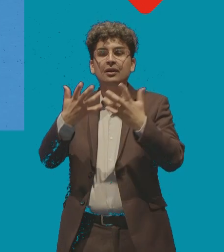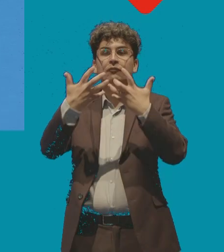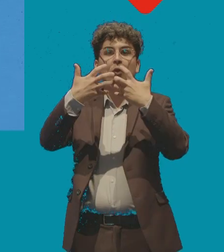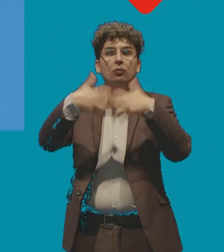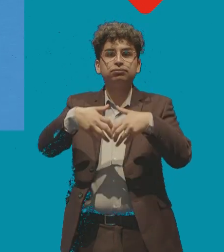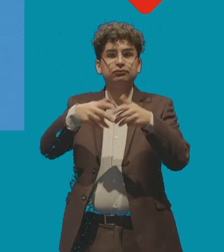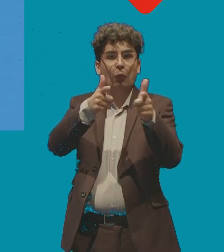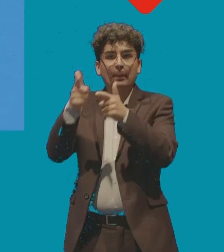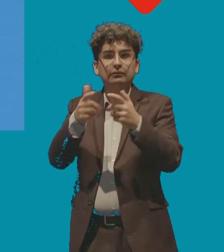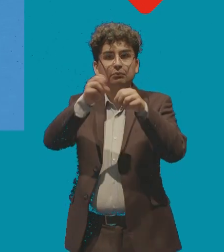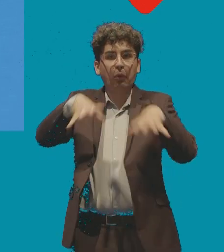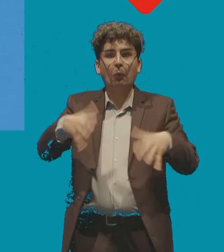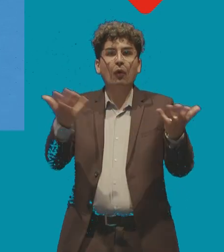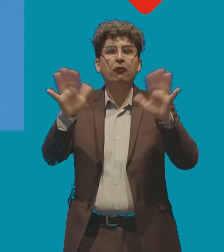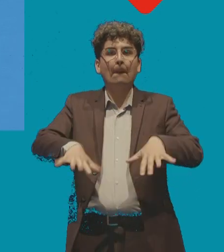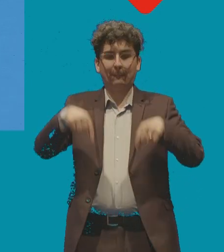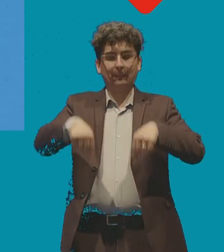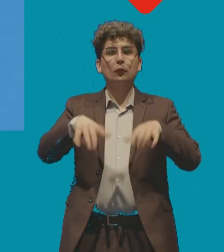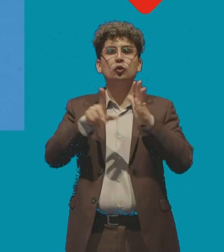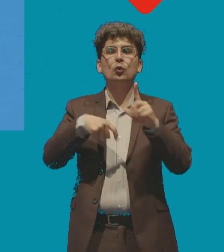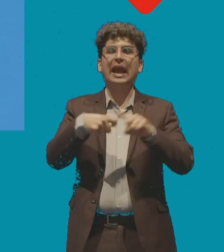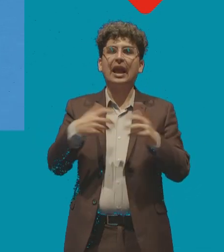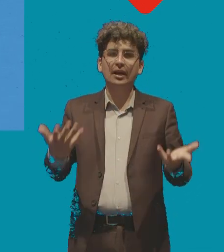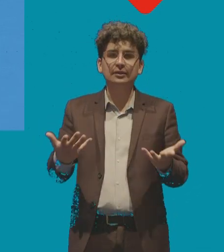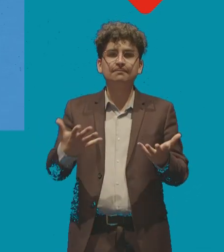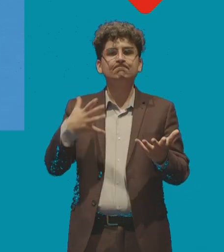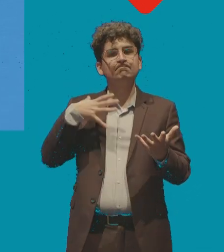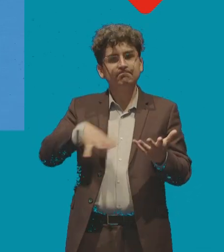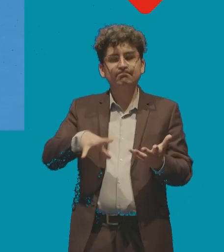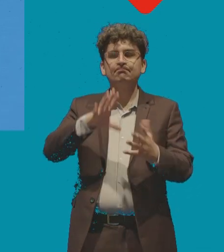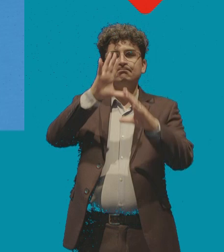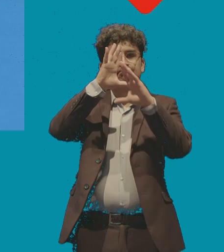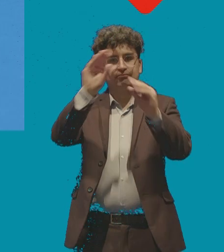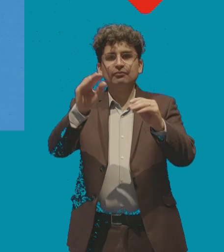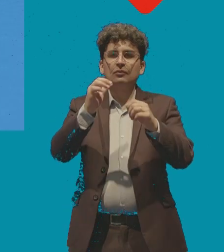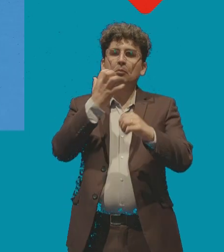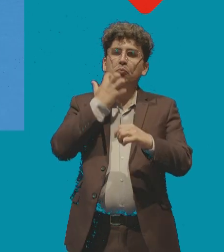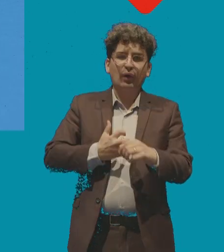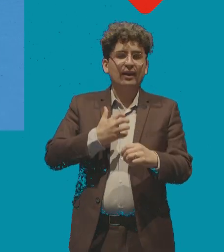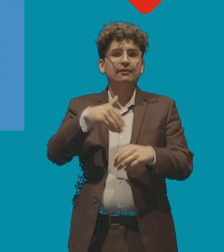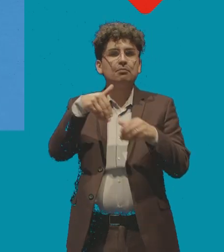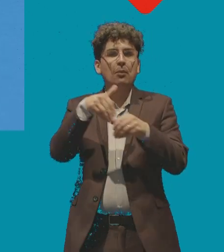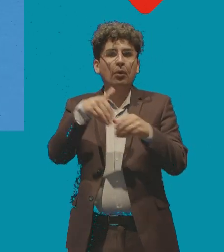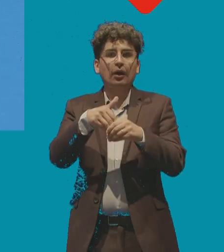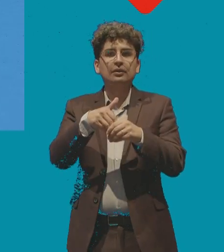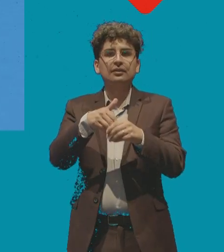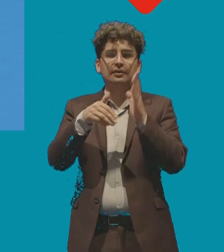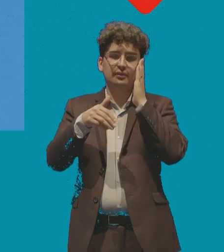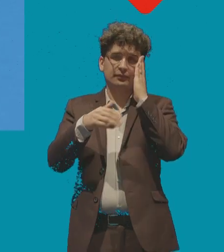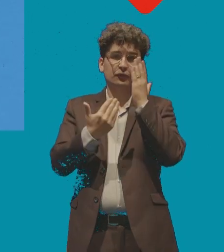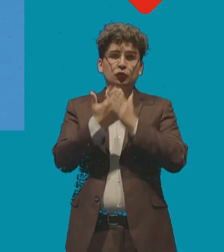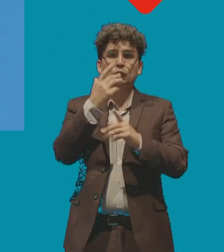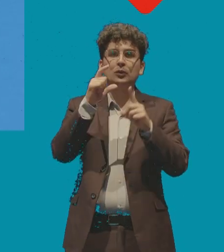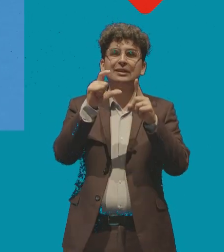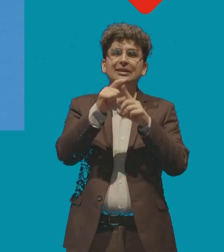in the UK. So I want to give a massive shout out to our brave members in Bayes London South Branch and the newly formed